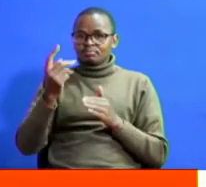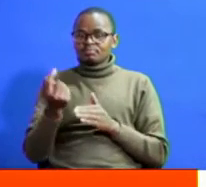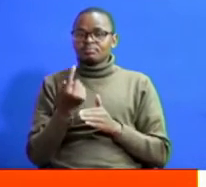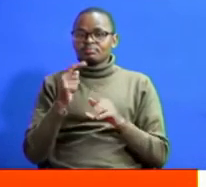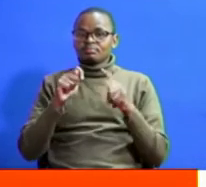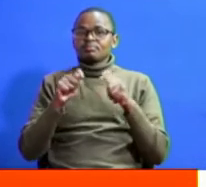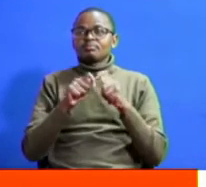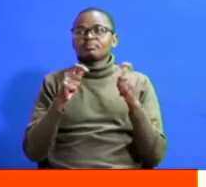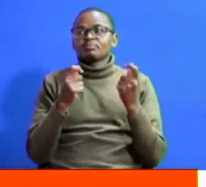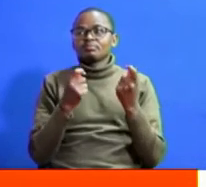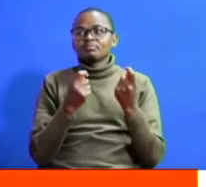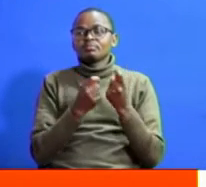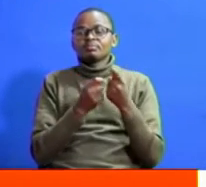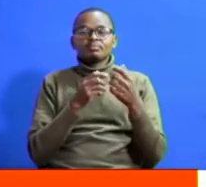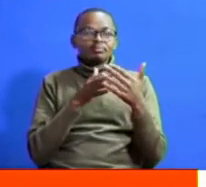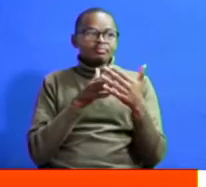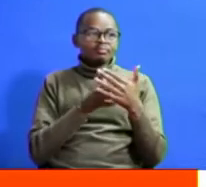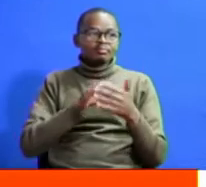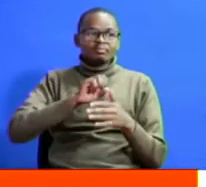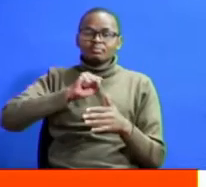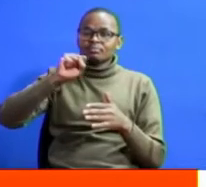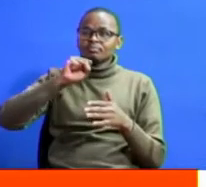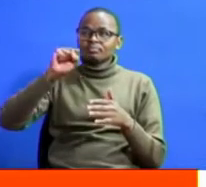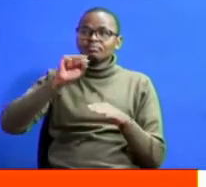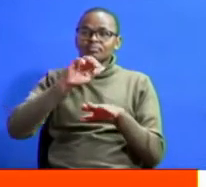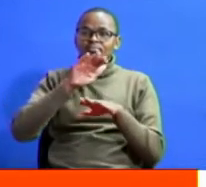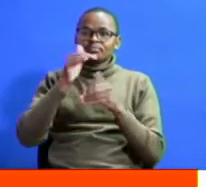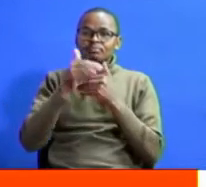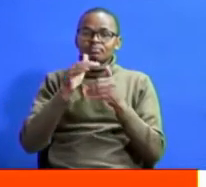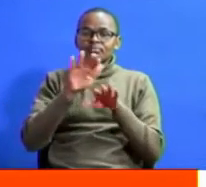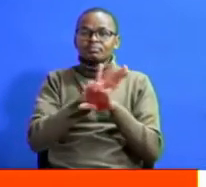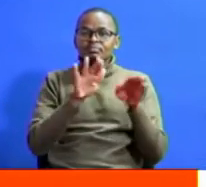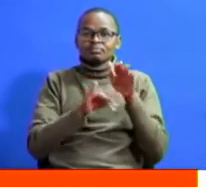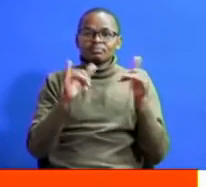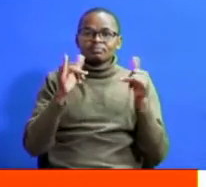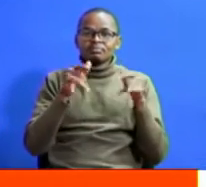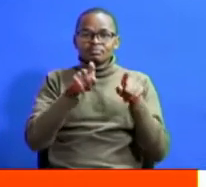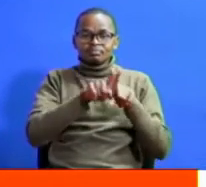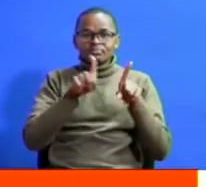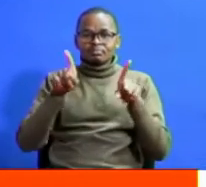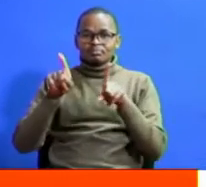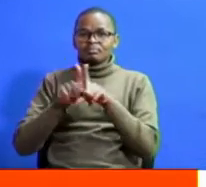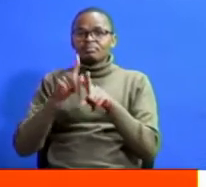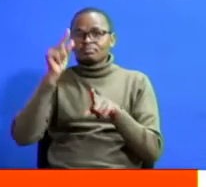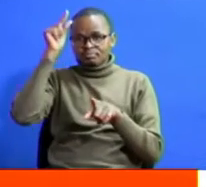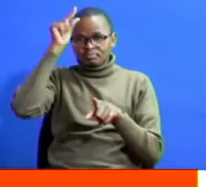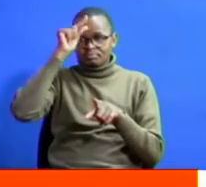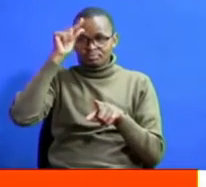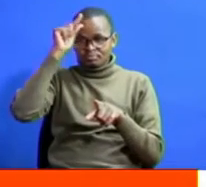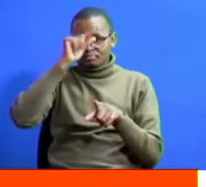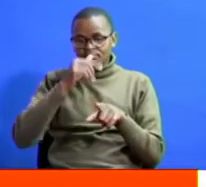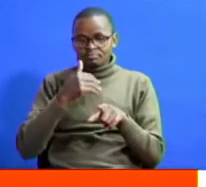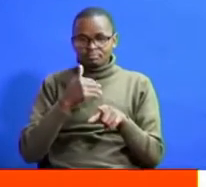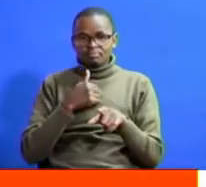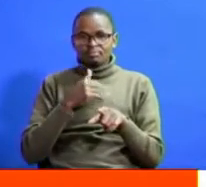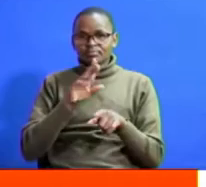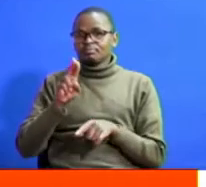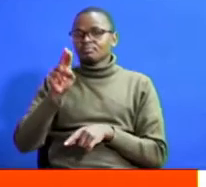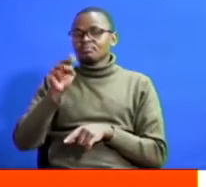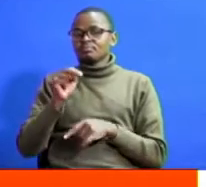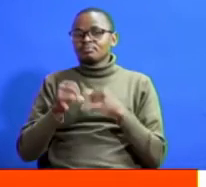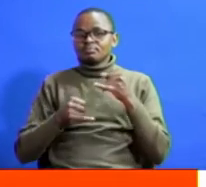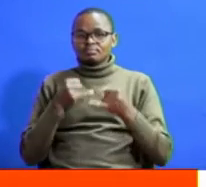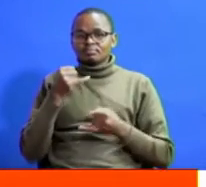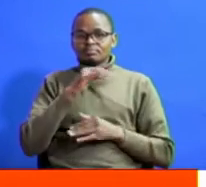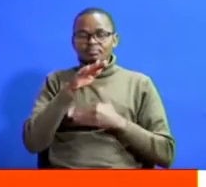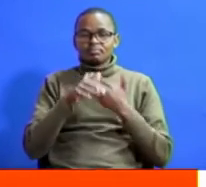team to stop politicizing almost everything. Yet they were in the same government. He has been enjoying